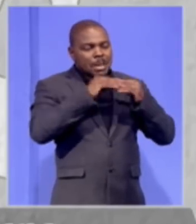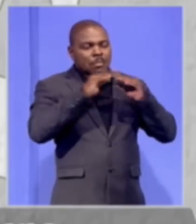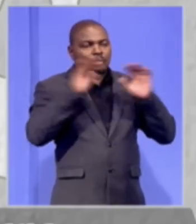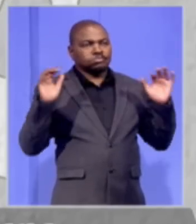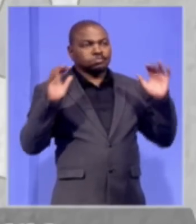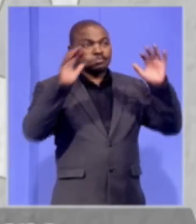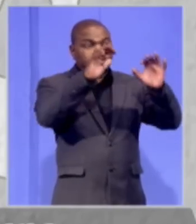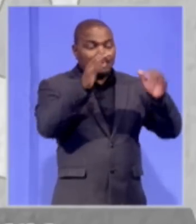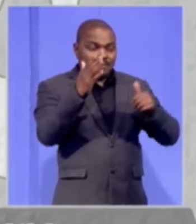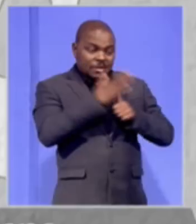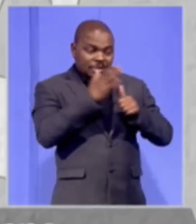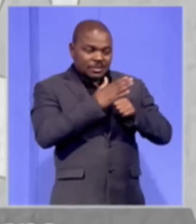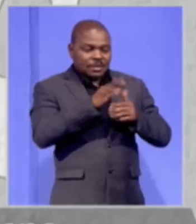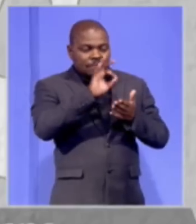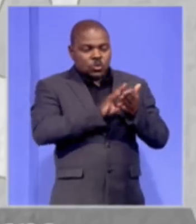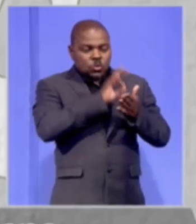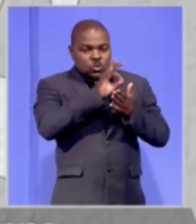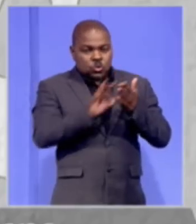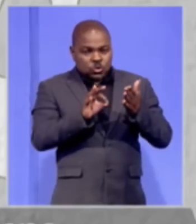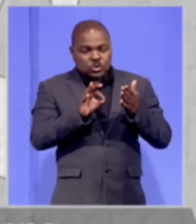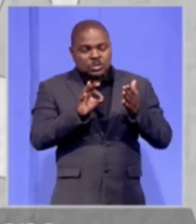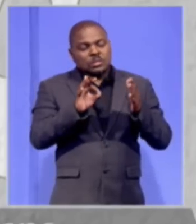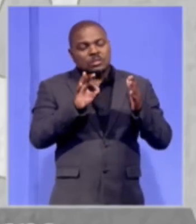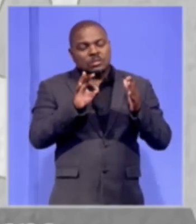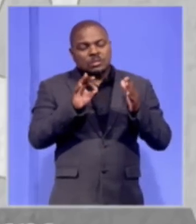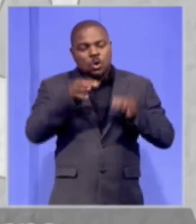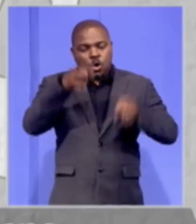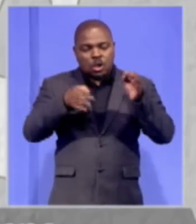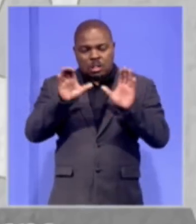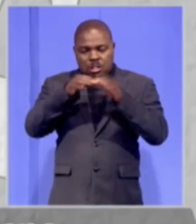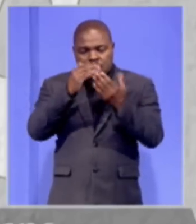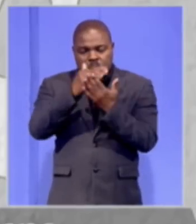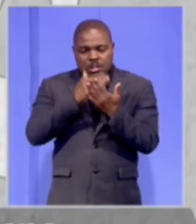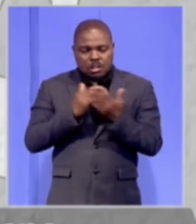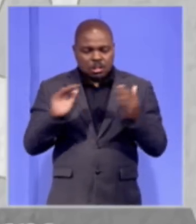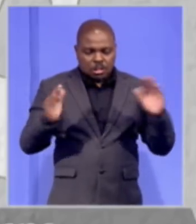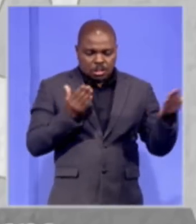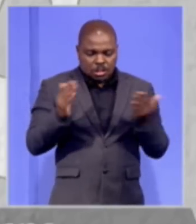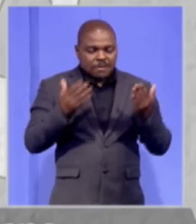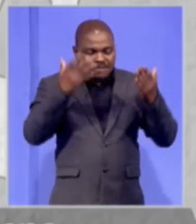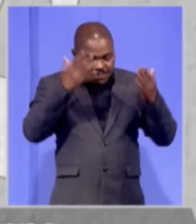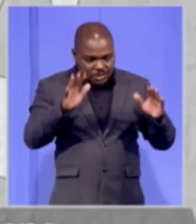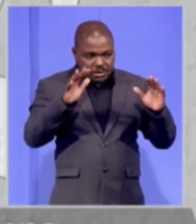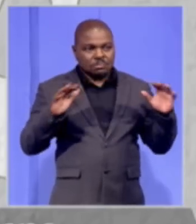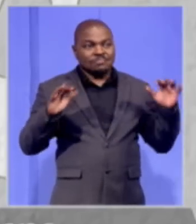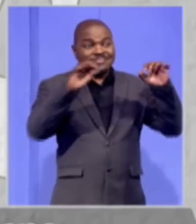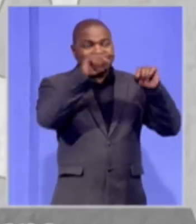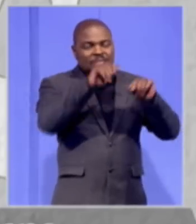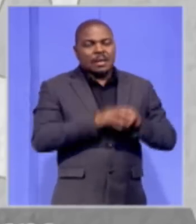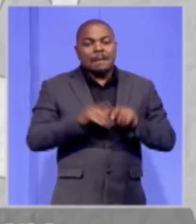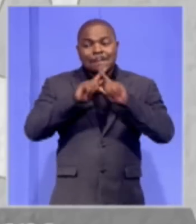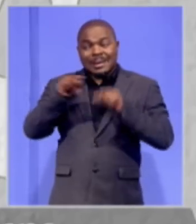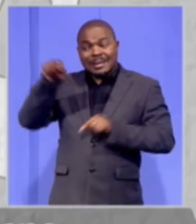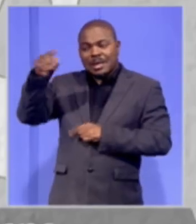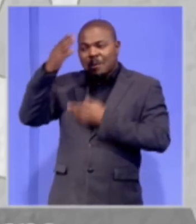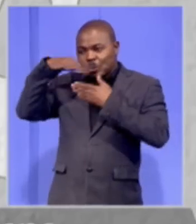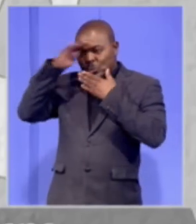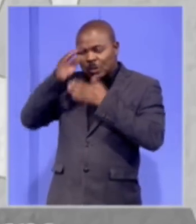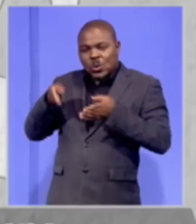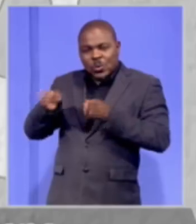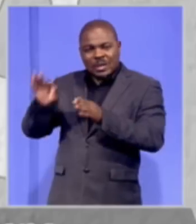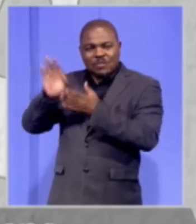mekga dipolotiki e be ya lethathamo la batho ba ileng ba kgothaletsuwa ba ka yang parlamenteng. Ha ile mokgwa o kgetha Botswana re